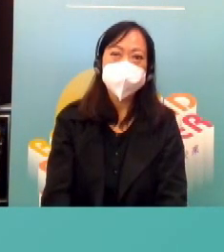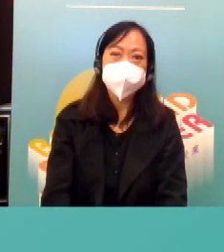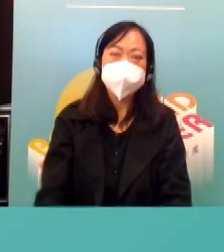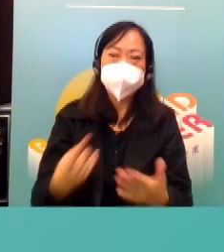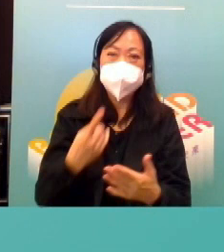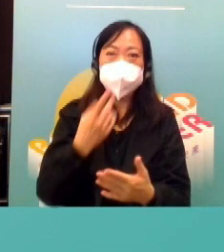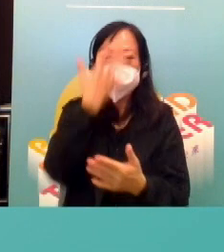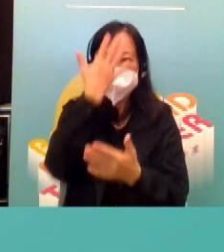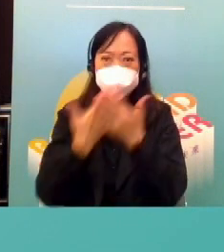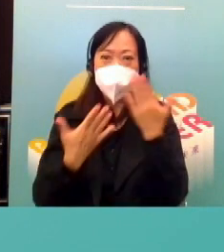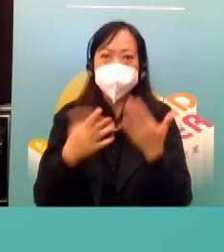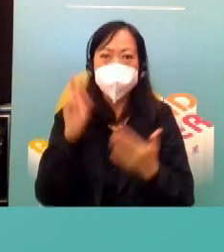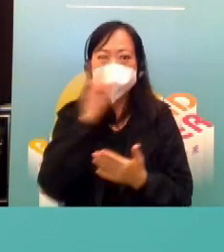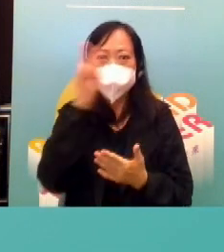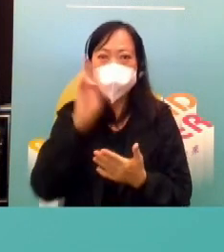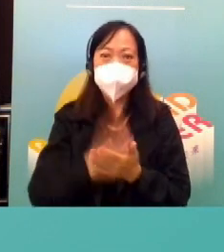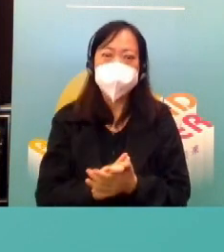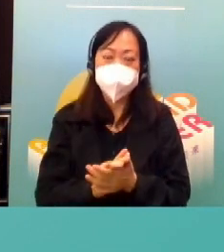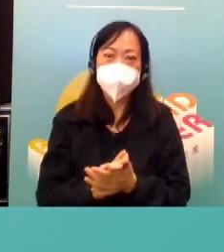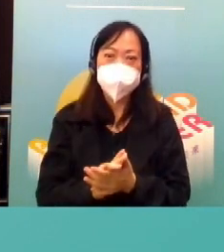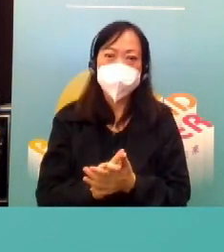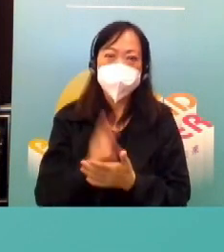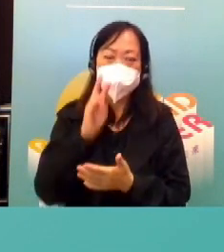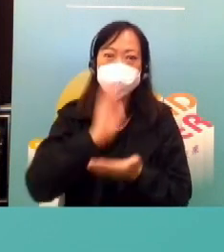and look at it if you are interested.